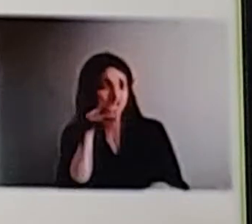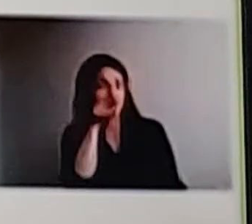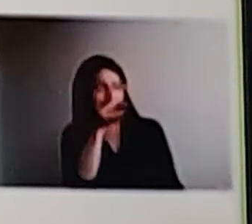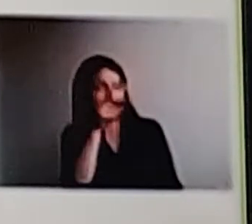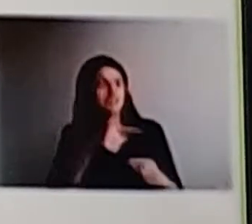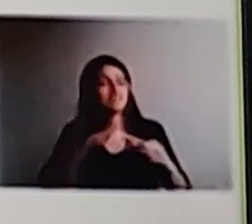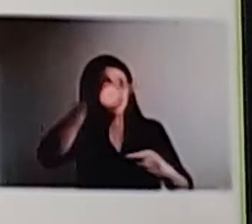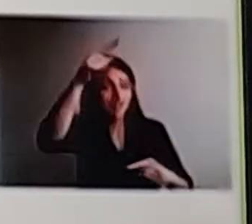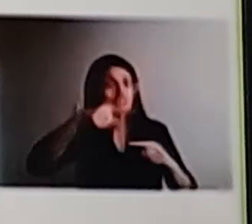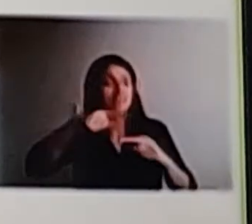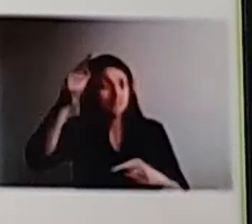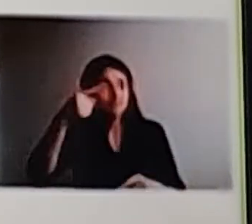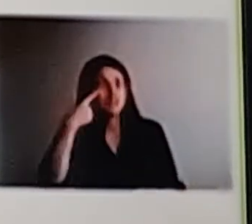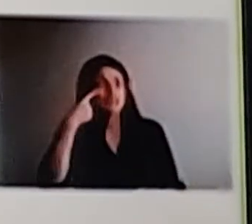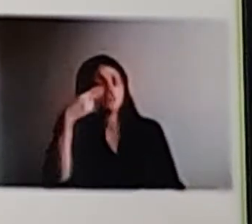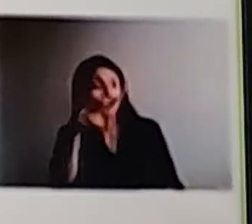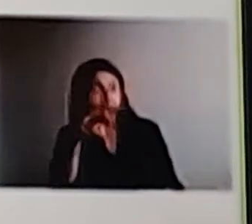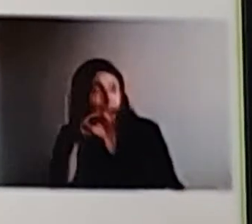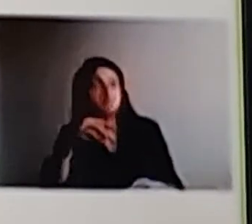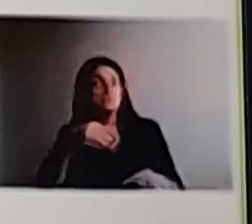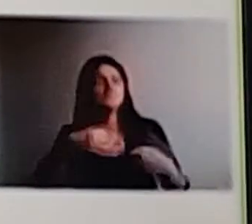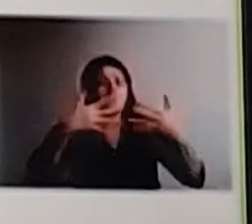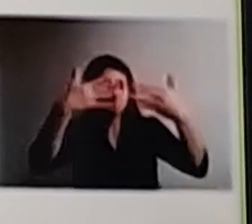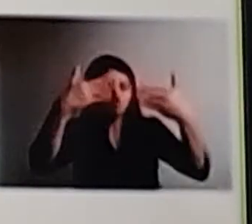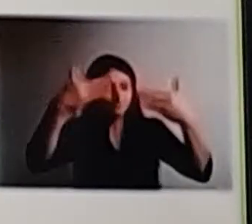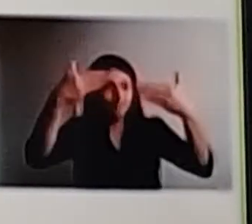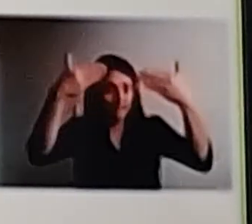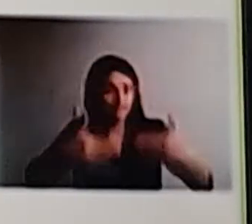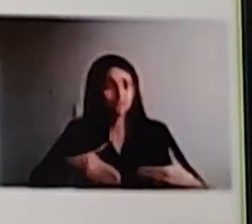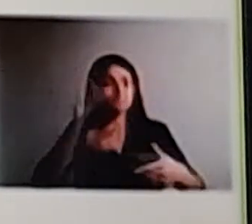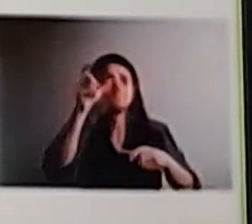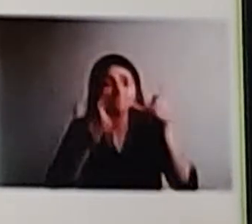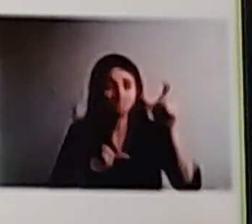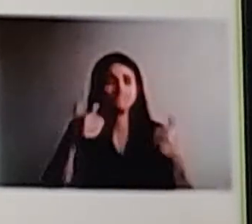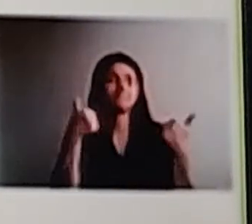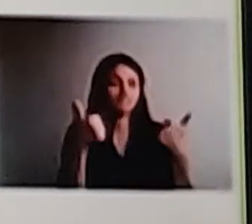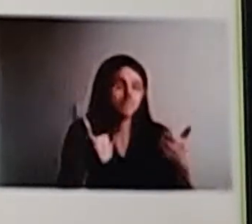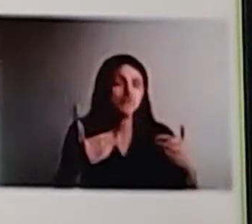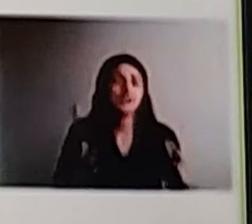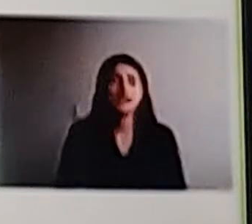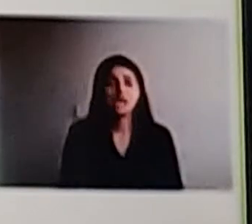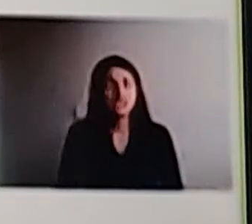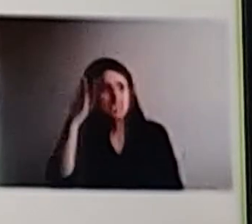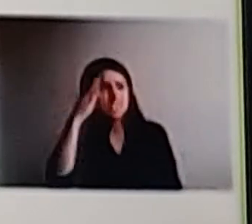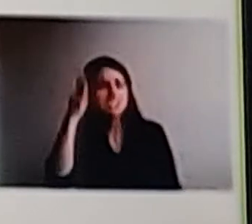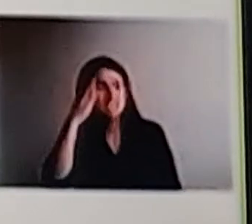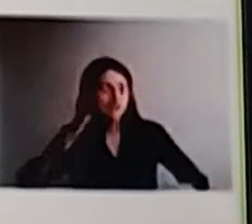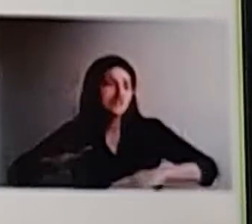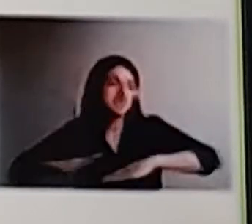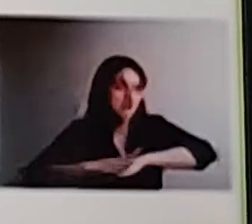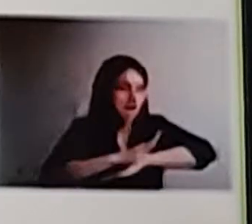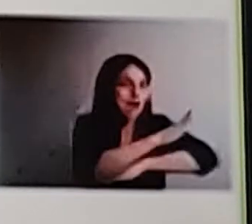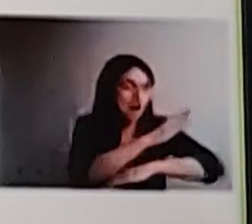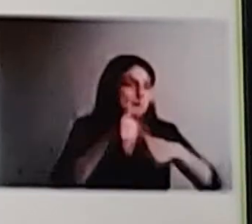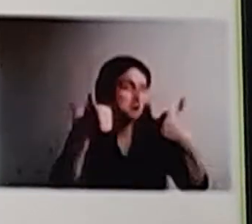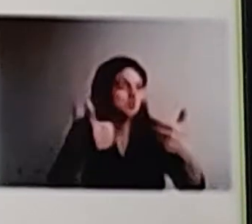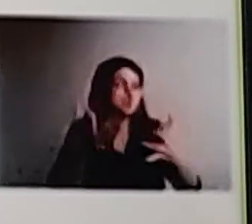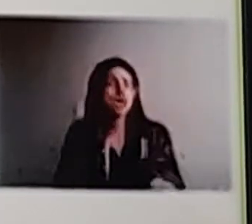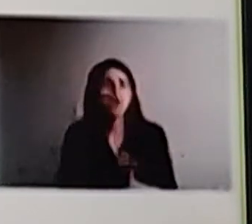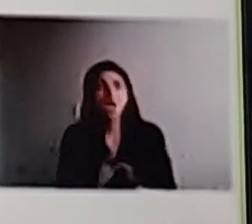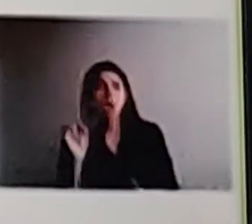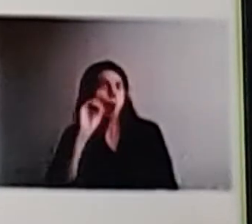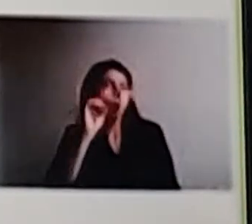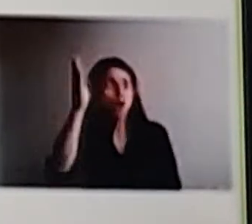is a bathroom, there is a reception, there is all facility he can be used by him, and he doesn't need the help of any other